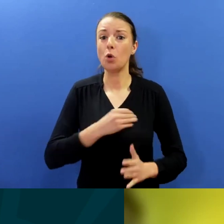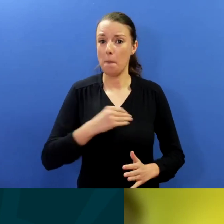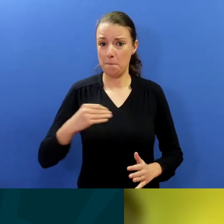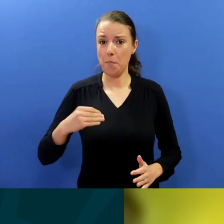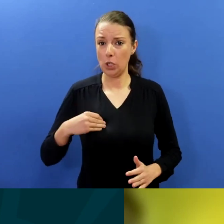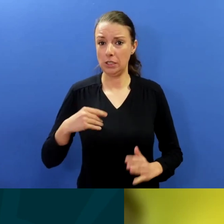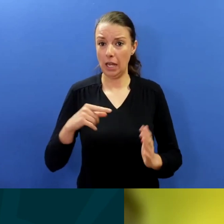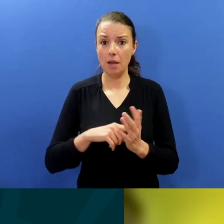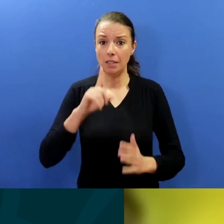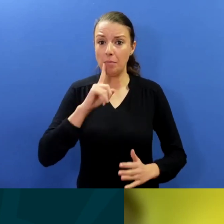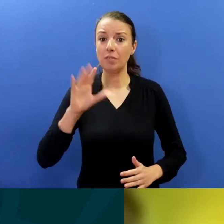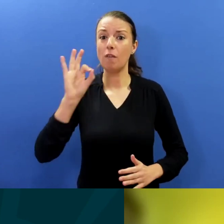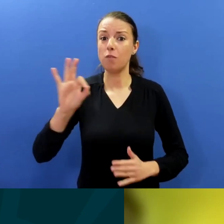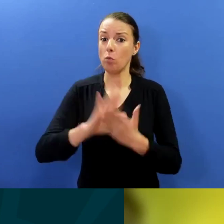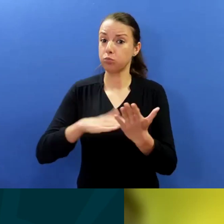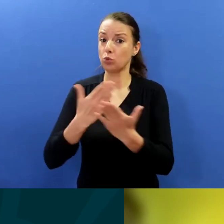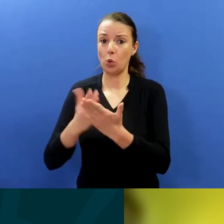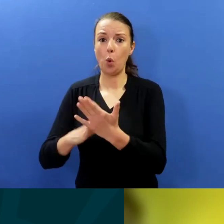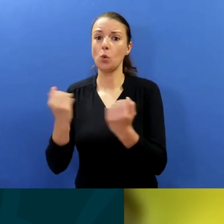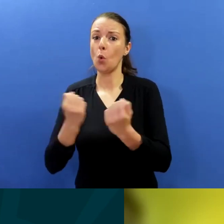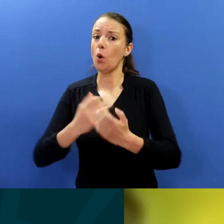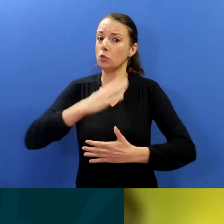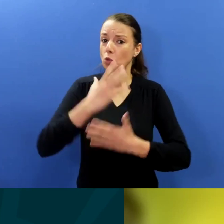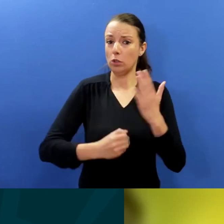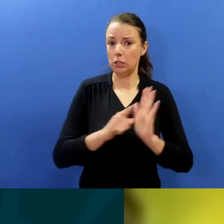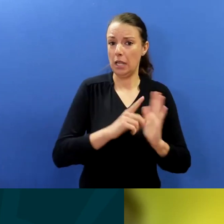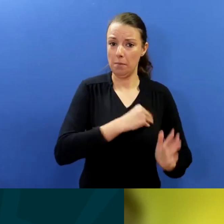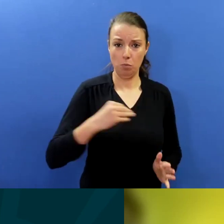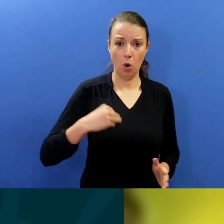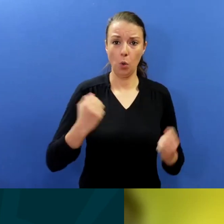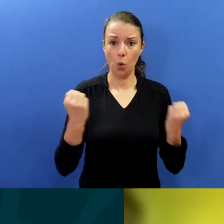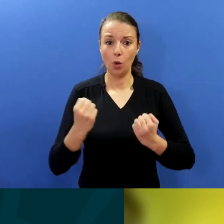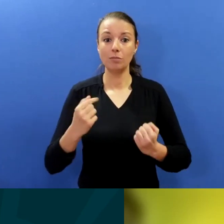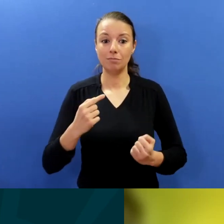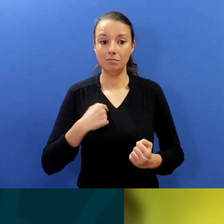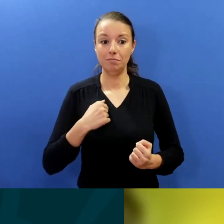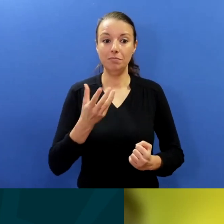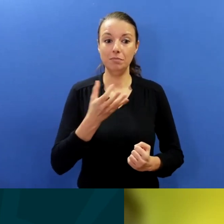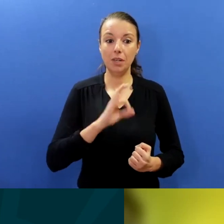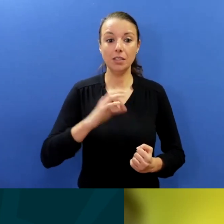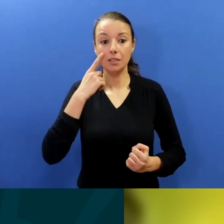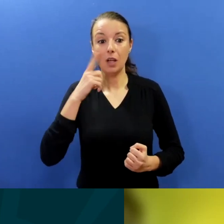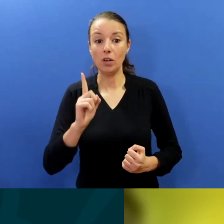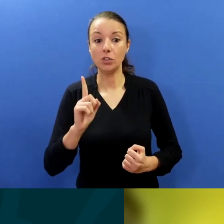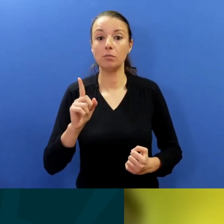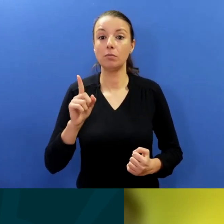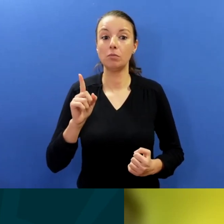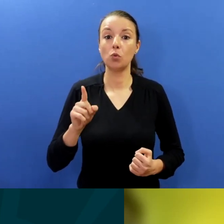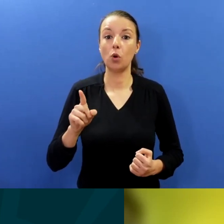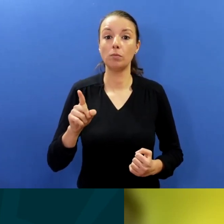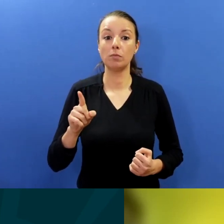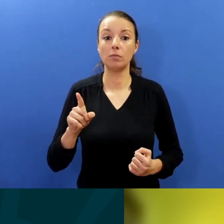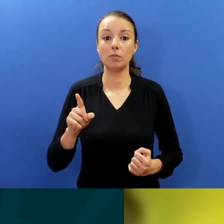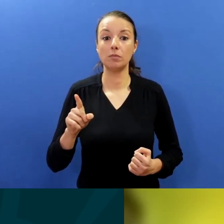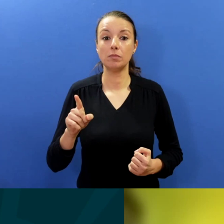offers a different perspective, a middle-sized town, very useful example in Poland, I believe. And I particularly